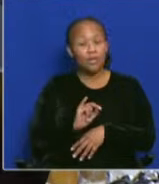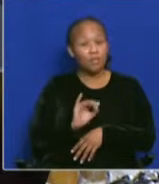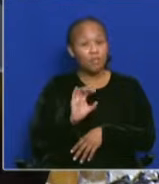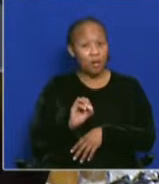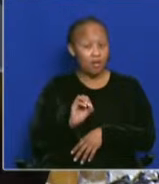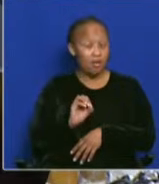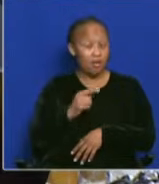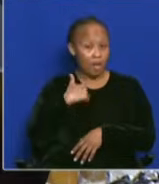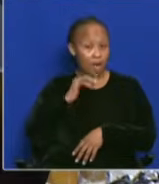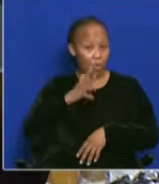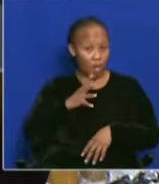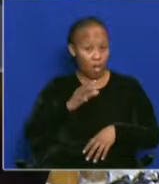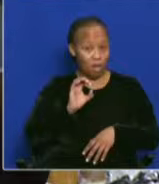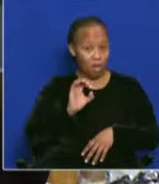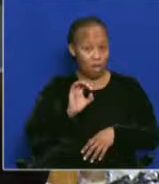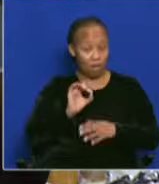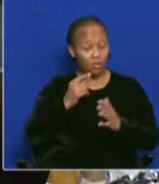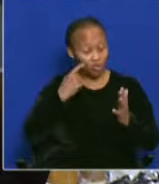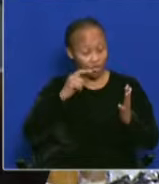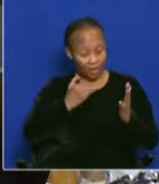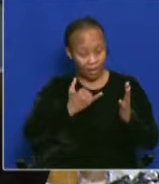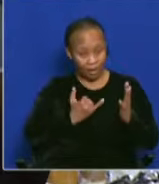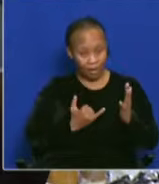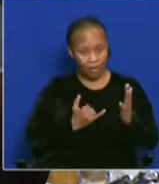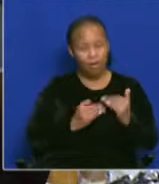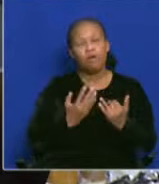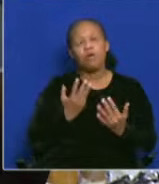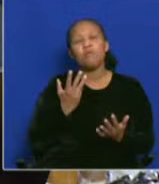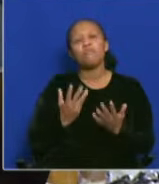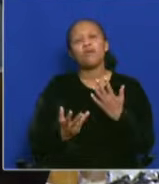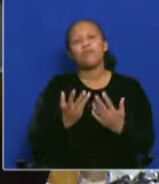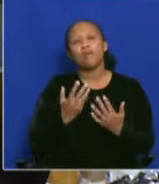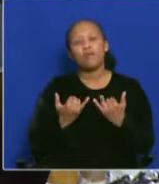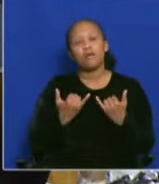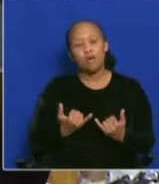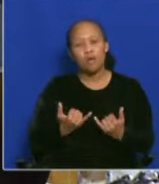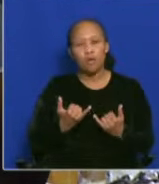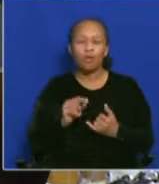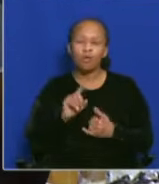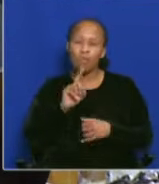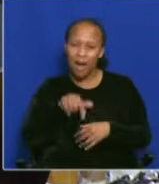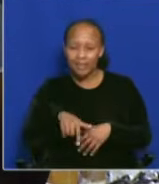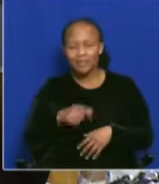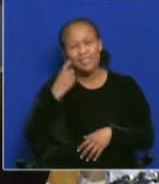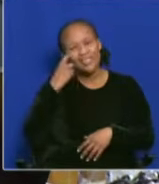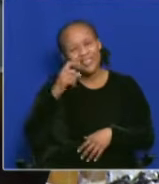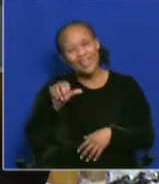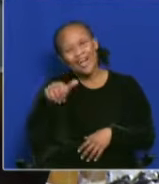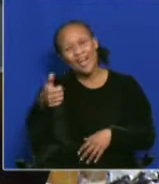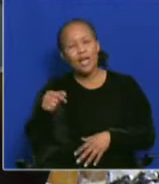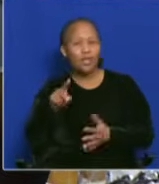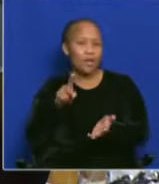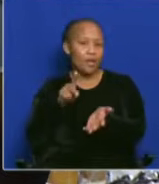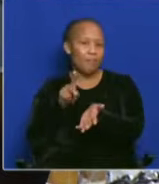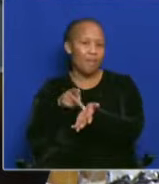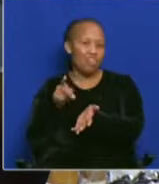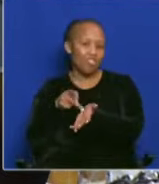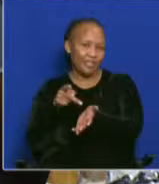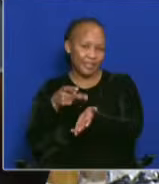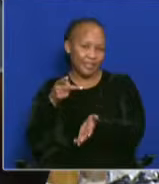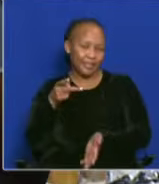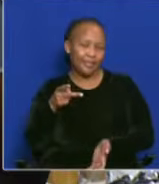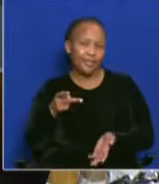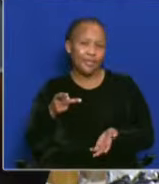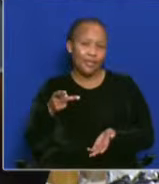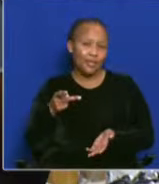to exit the core bundle and look at certain other pages, maybe a little bit before the page in the core bundle, a